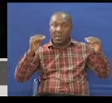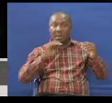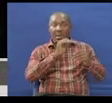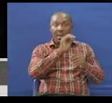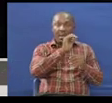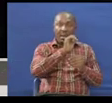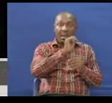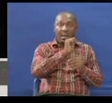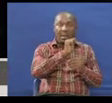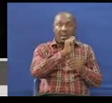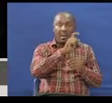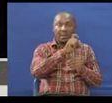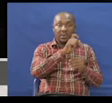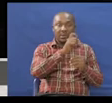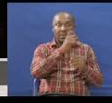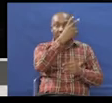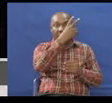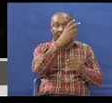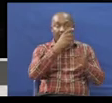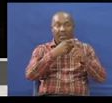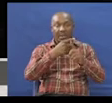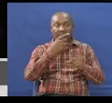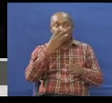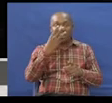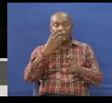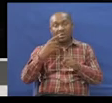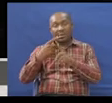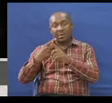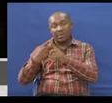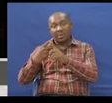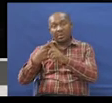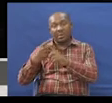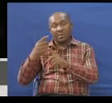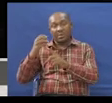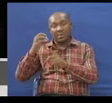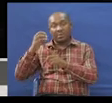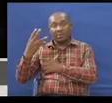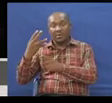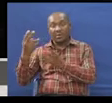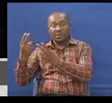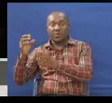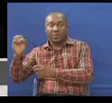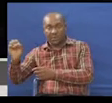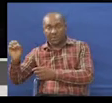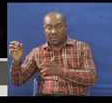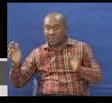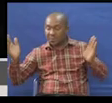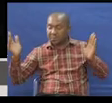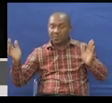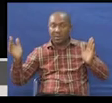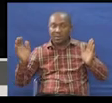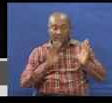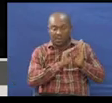seen it, ax squared plus bx plus c is equal to 0 has got three terms. It has got this, this, and